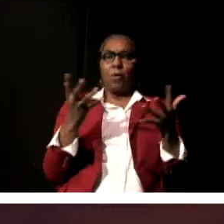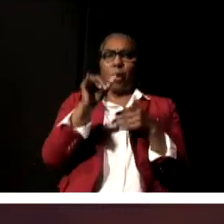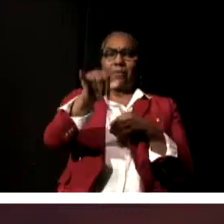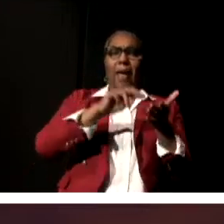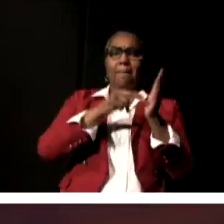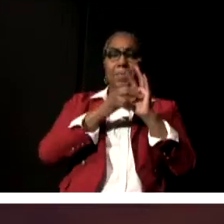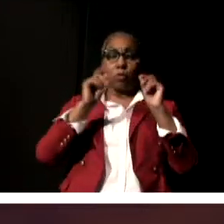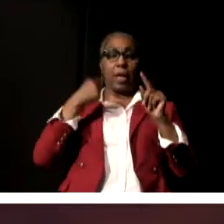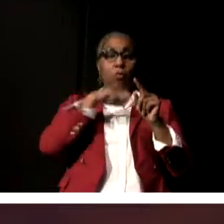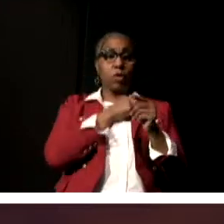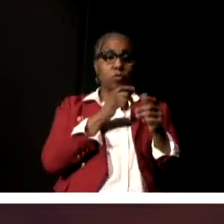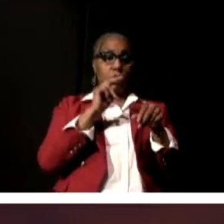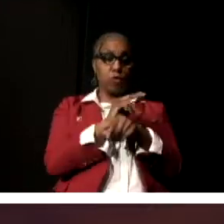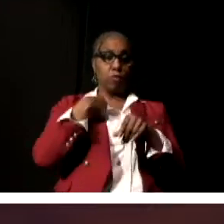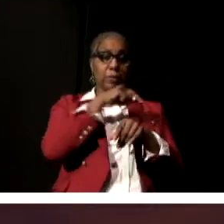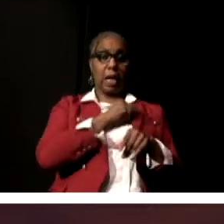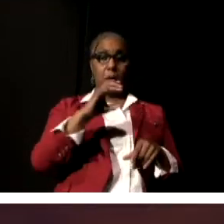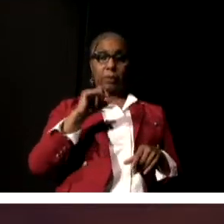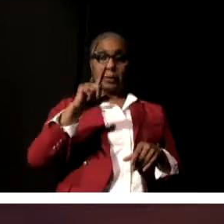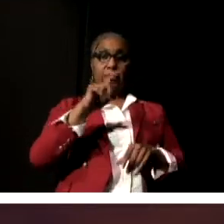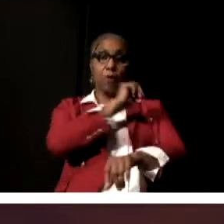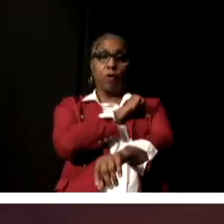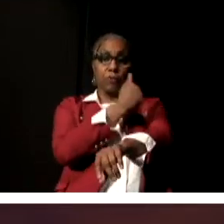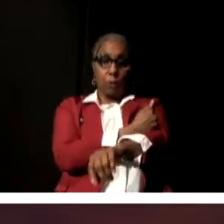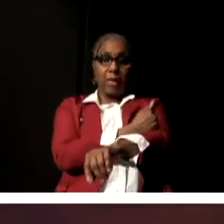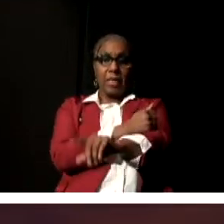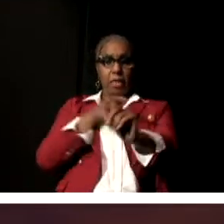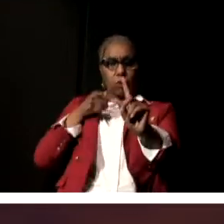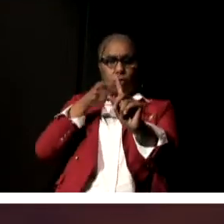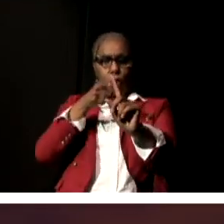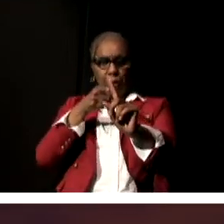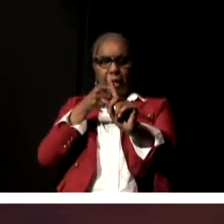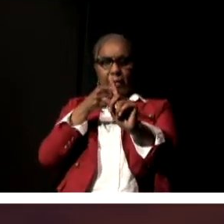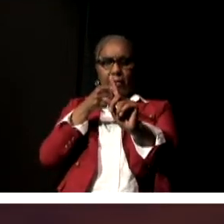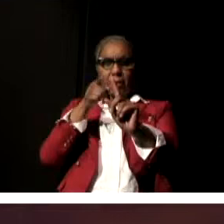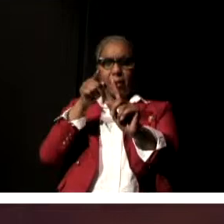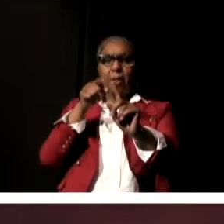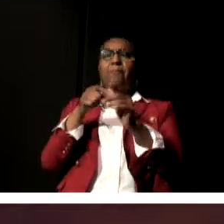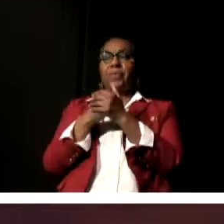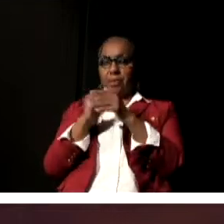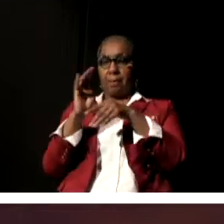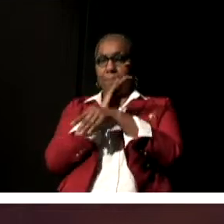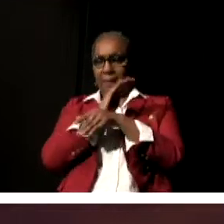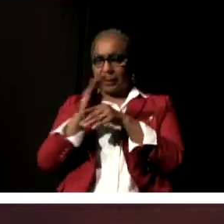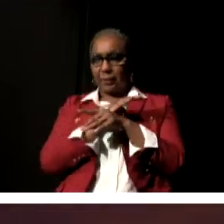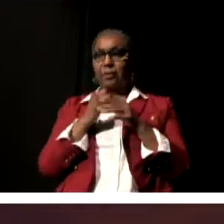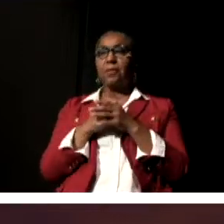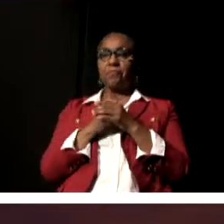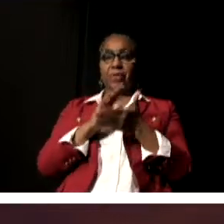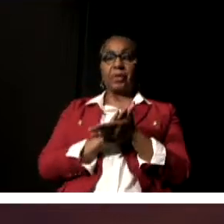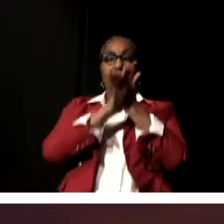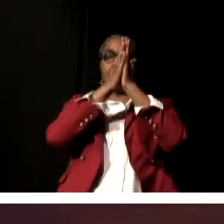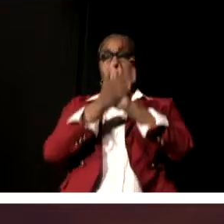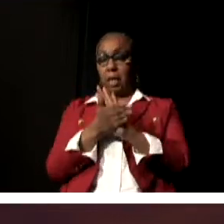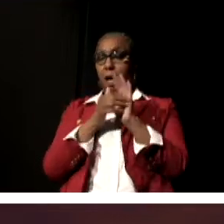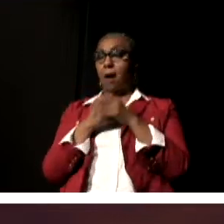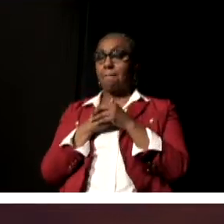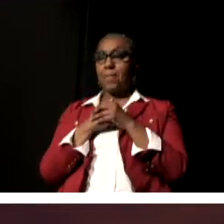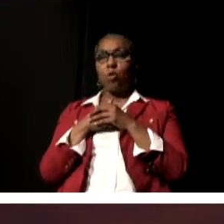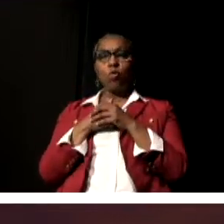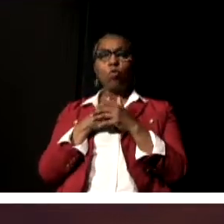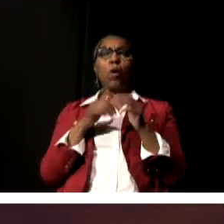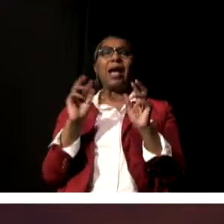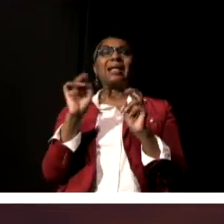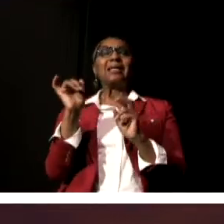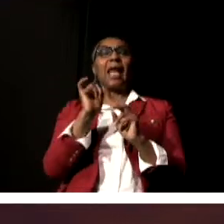mean? We will use our civil authority to target and cite the businesses that have become